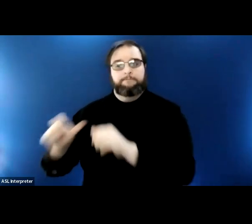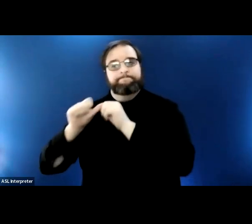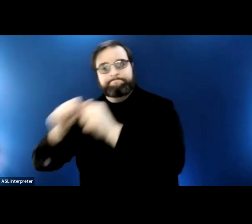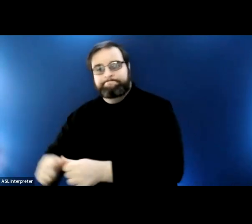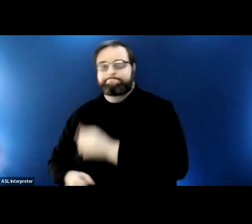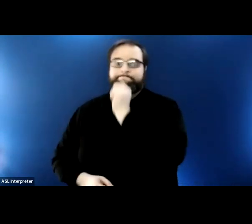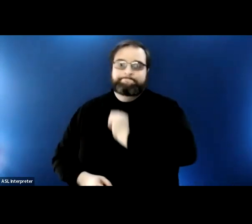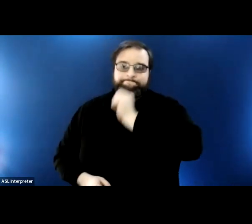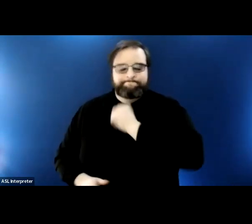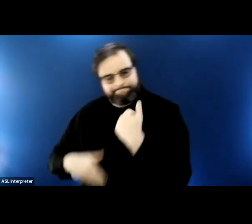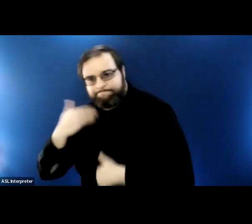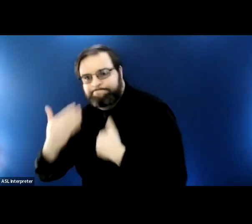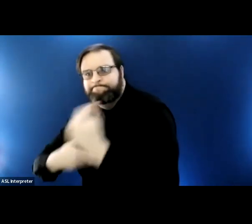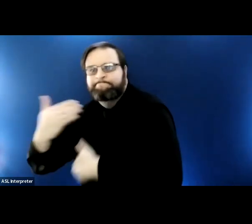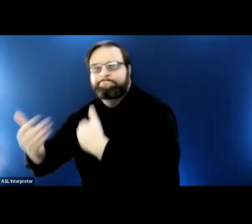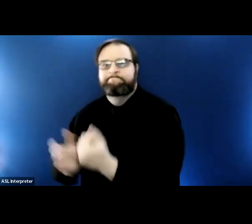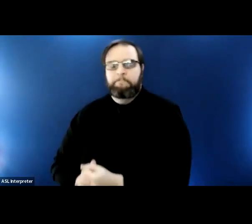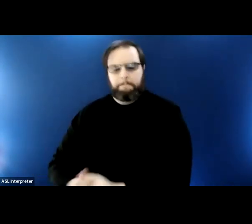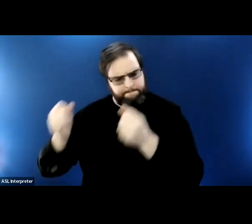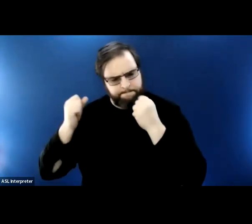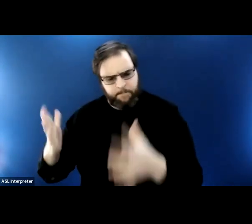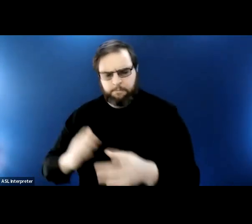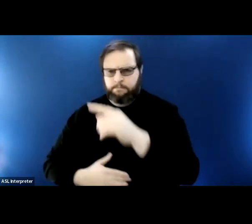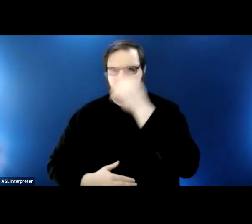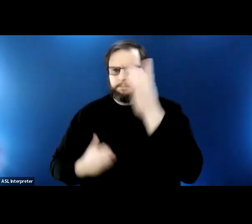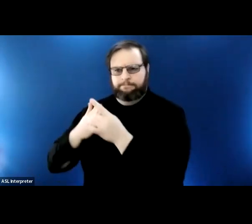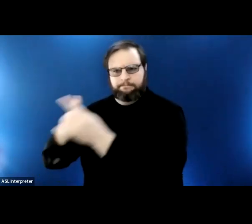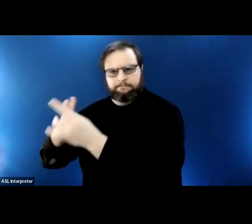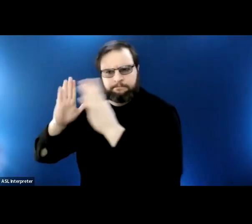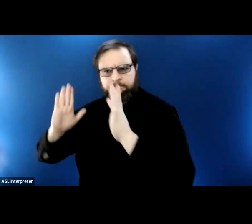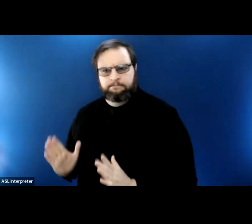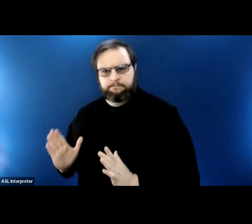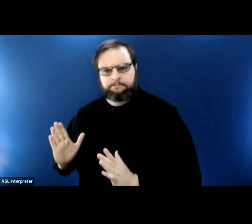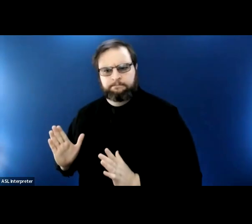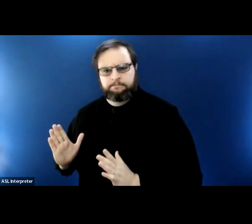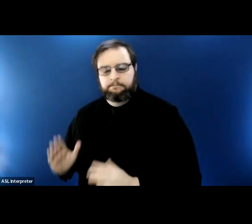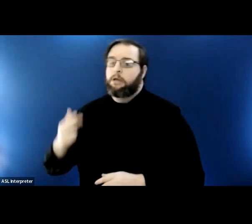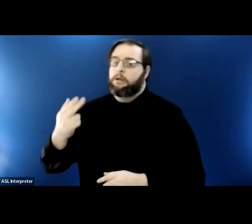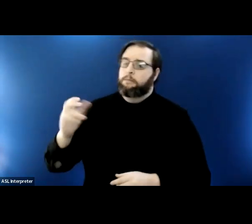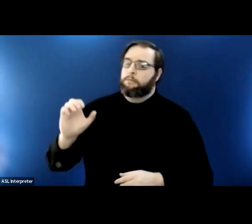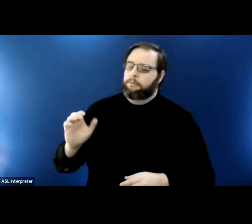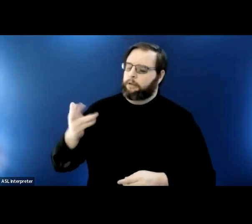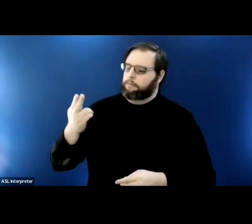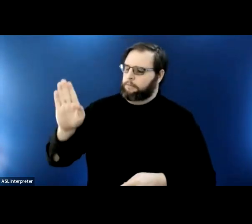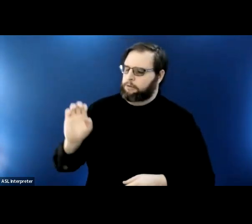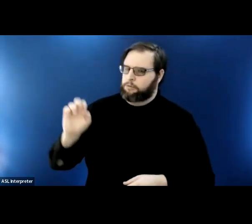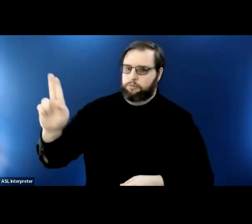an overwhelming majority of Black leadership. It is no accident that HBCUs produce 80%